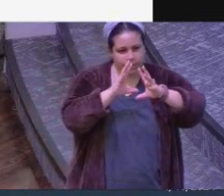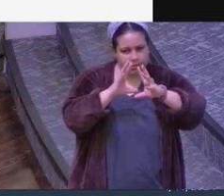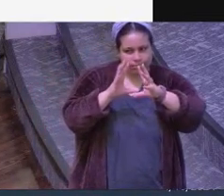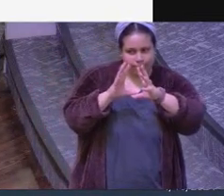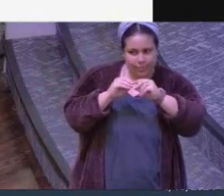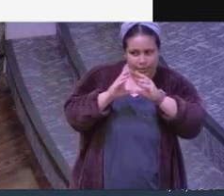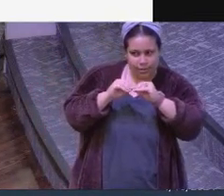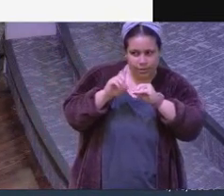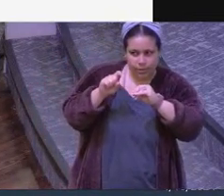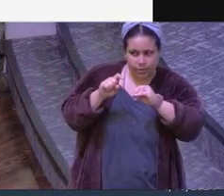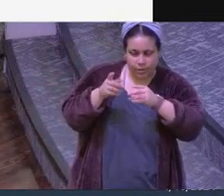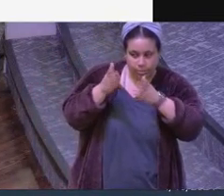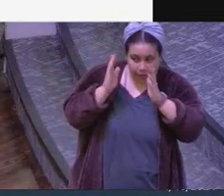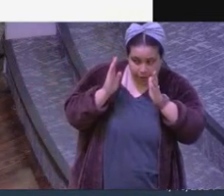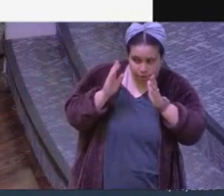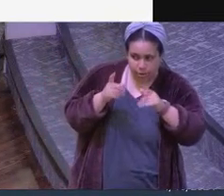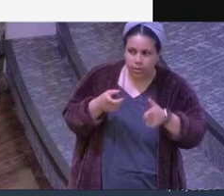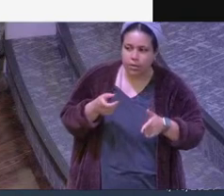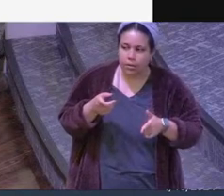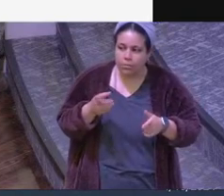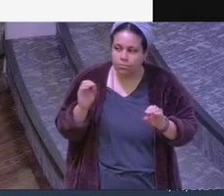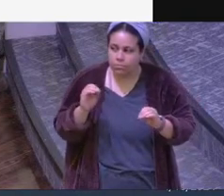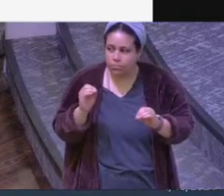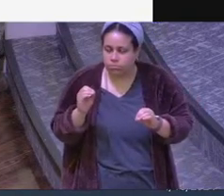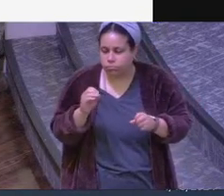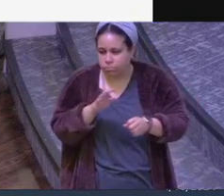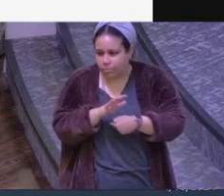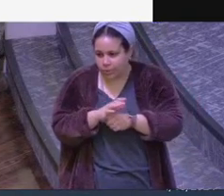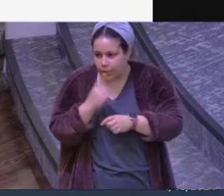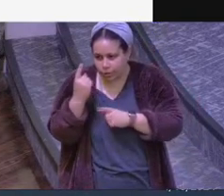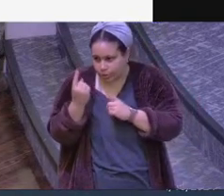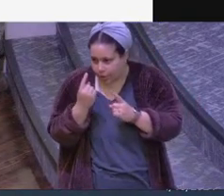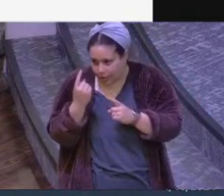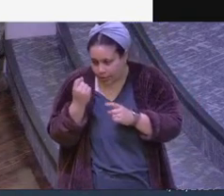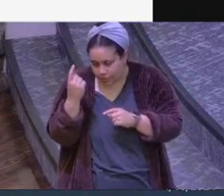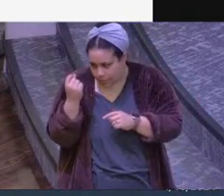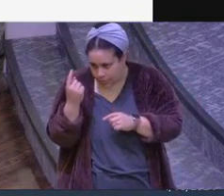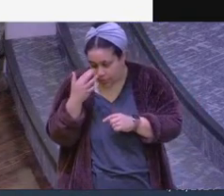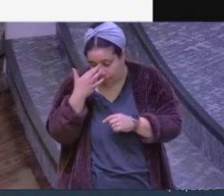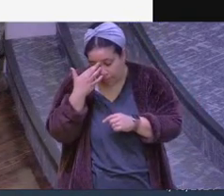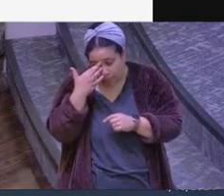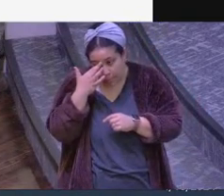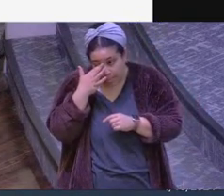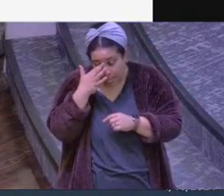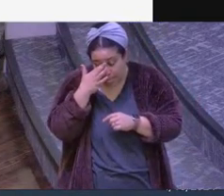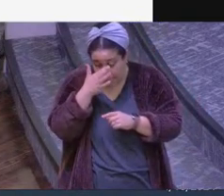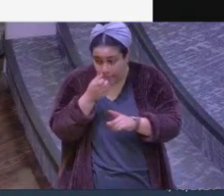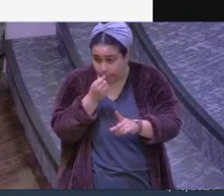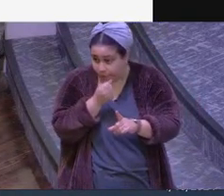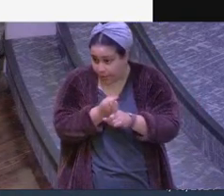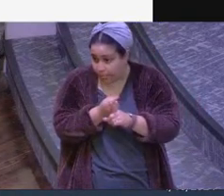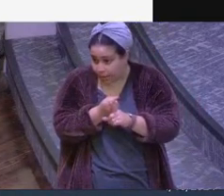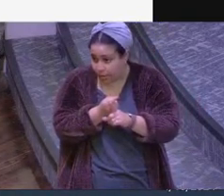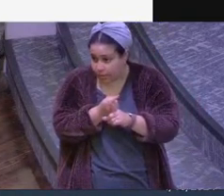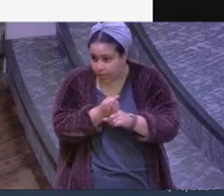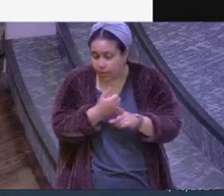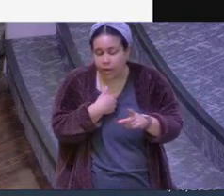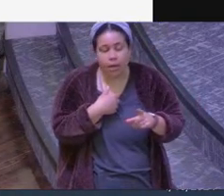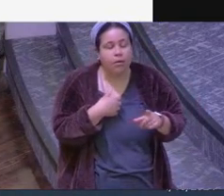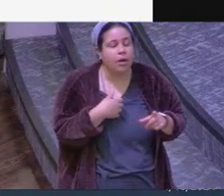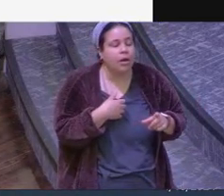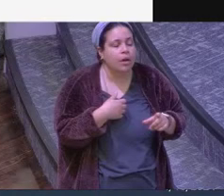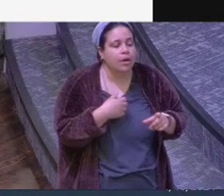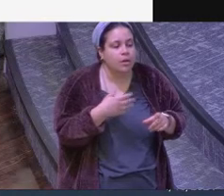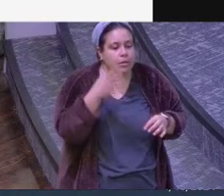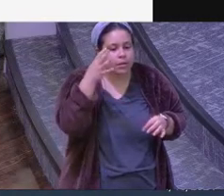on. I don't think anybody fully understands what the impact of those are yet. I think we will have an option to opt out of some of those,